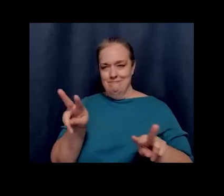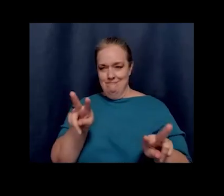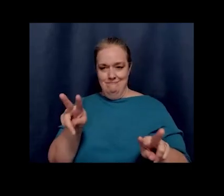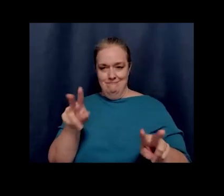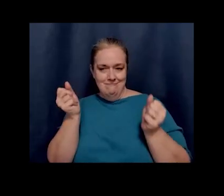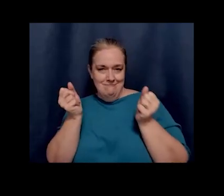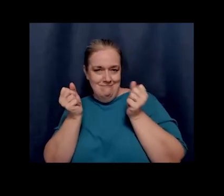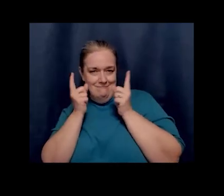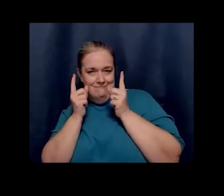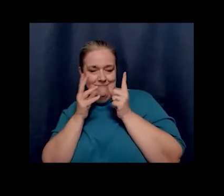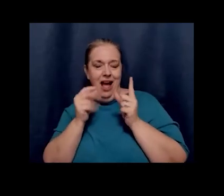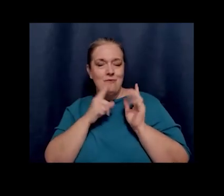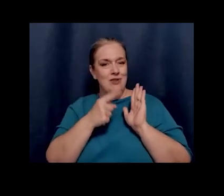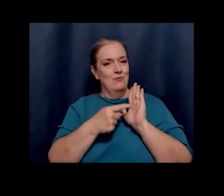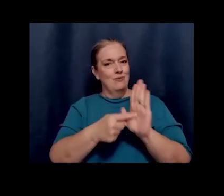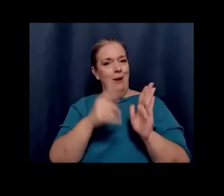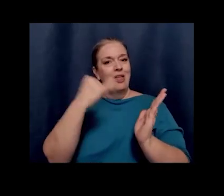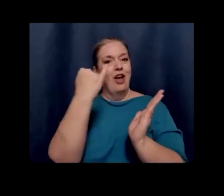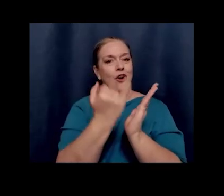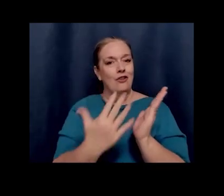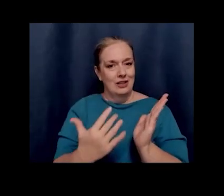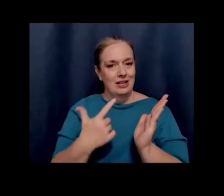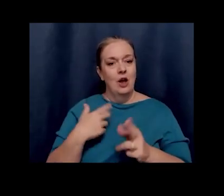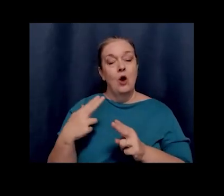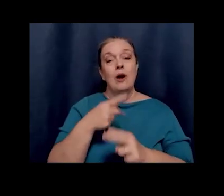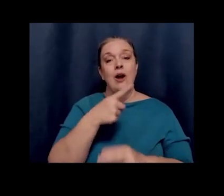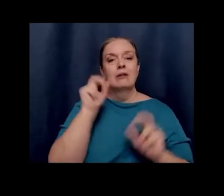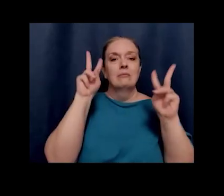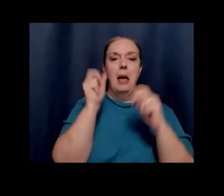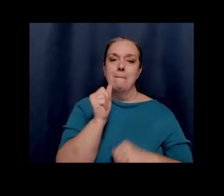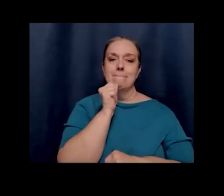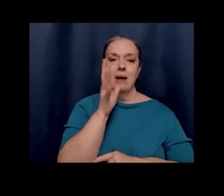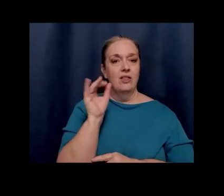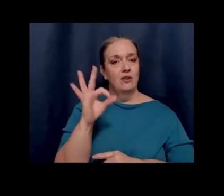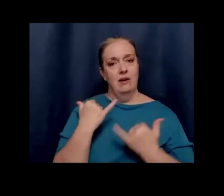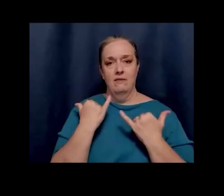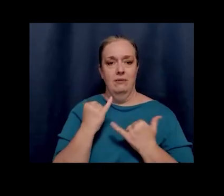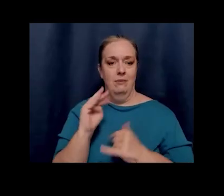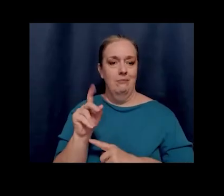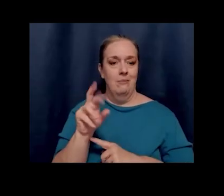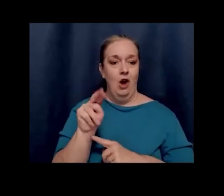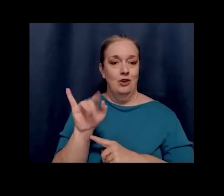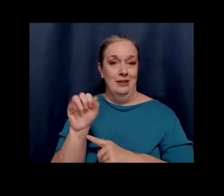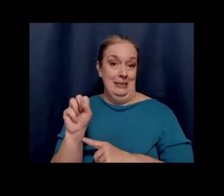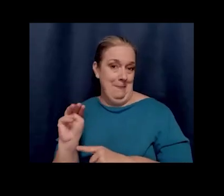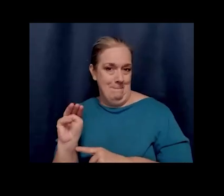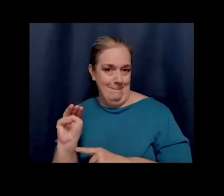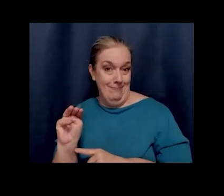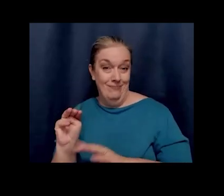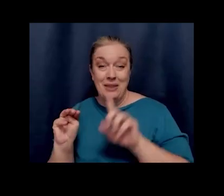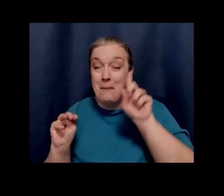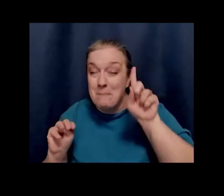representative of this artist who we call the mother of modernism. But the